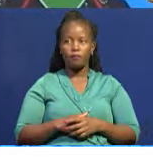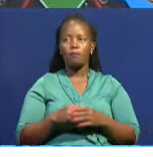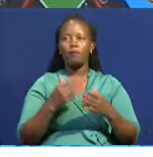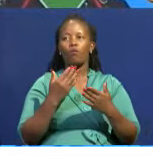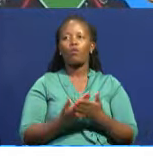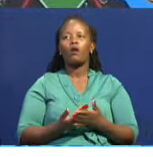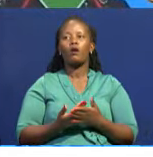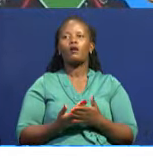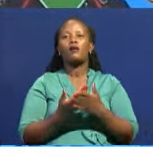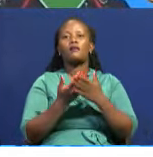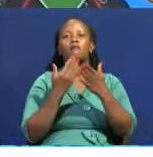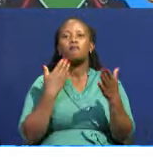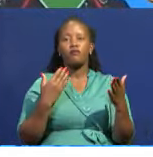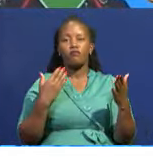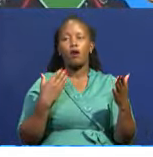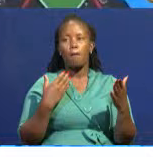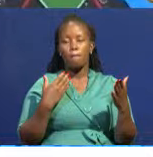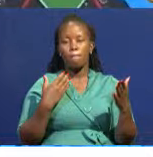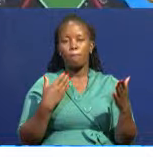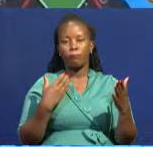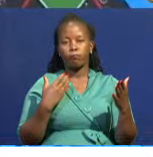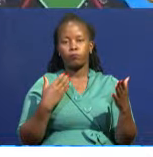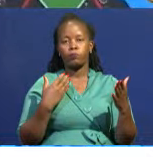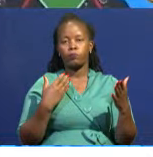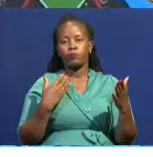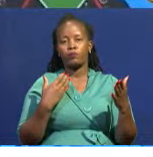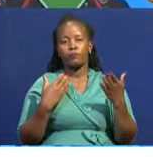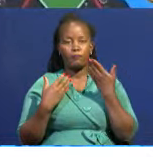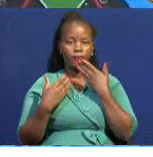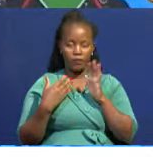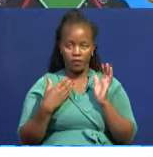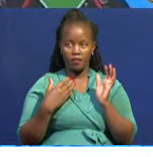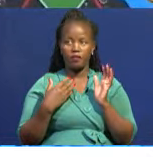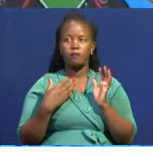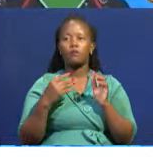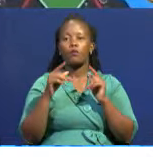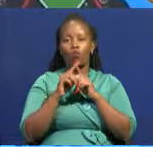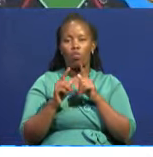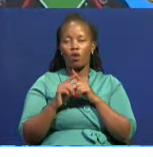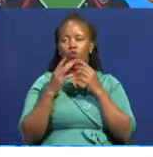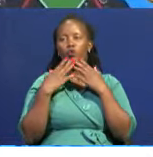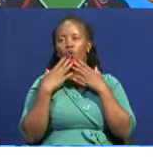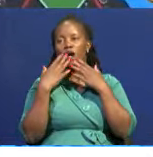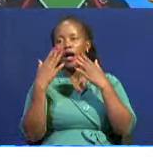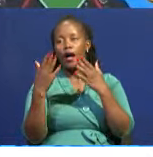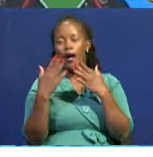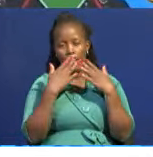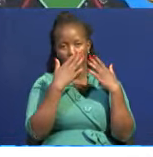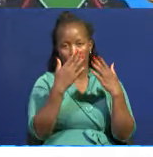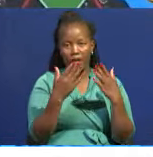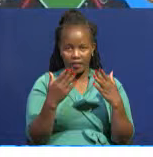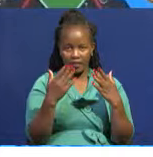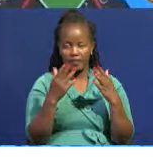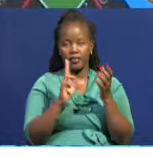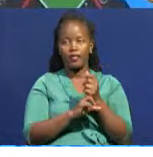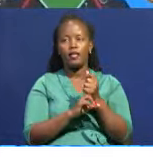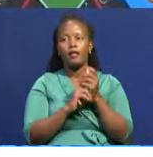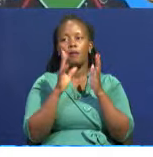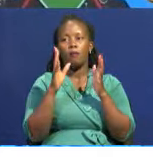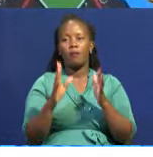Before I step off the podium, let me also appreciate our partners,